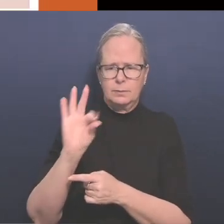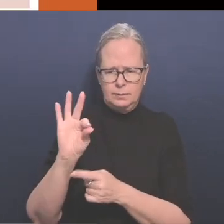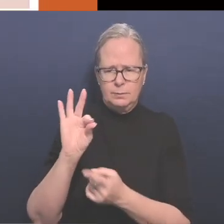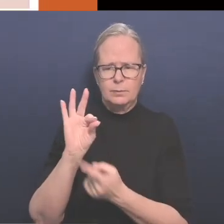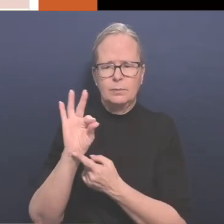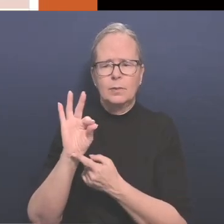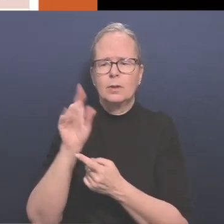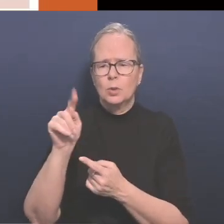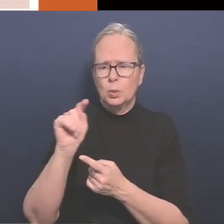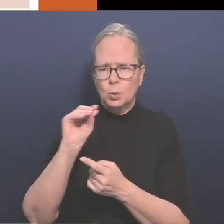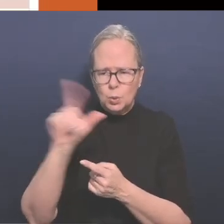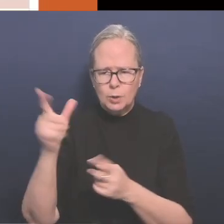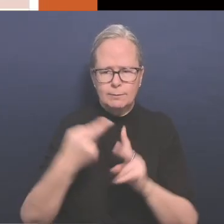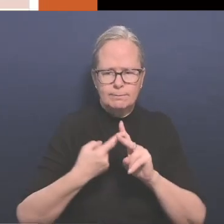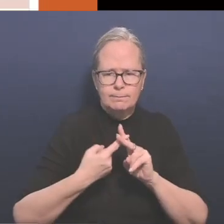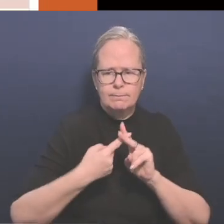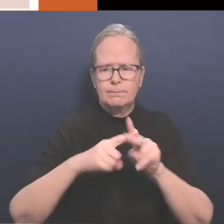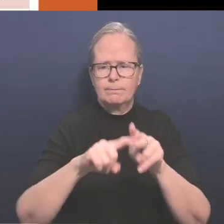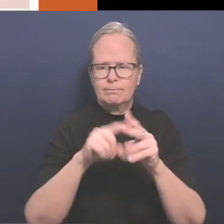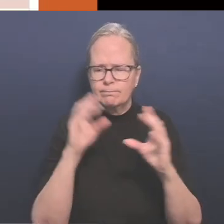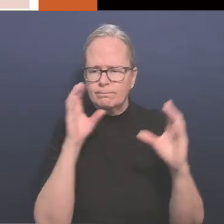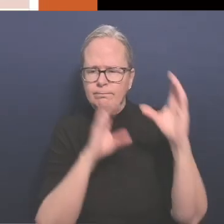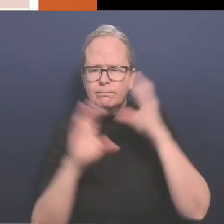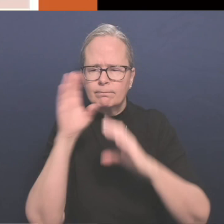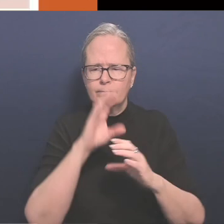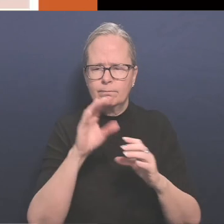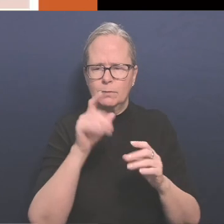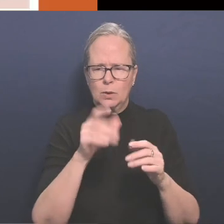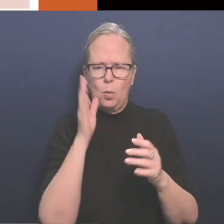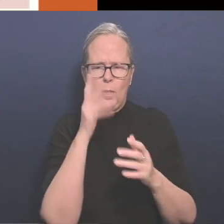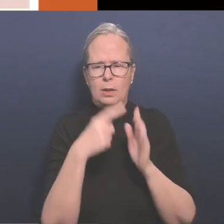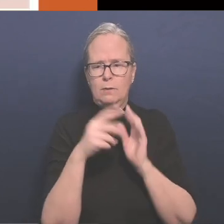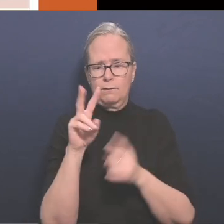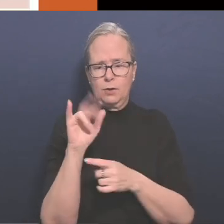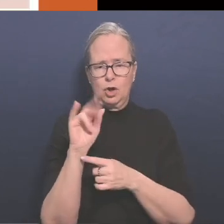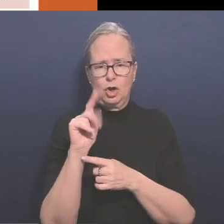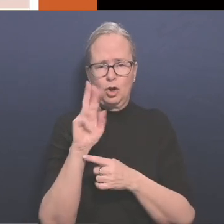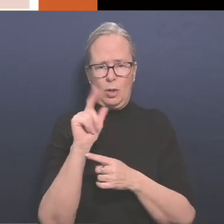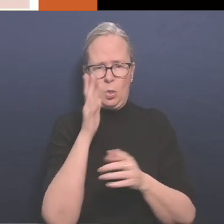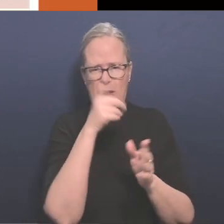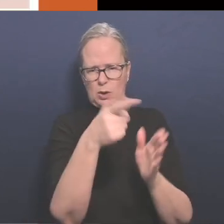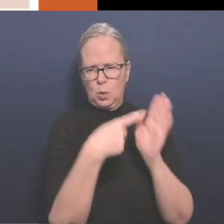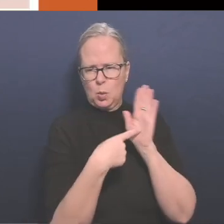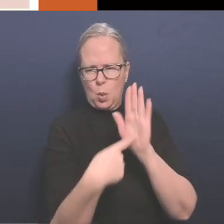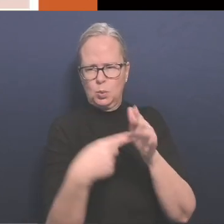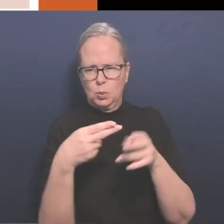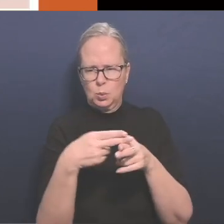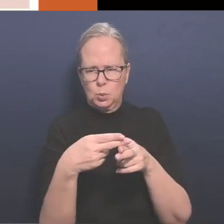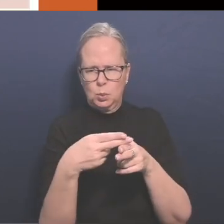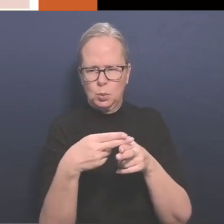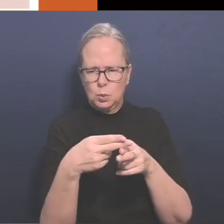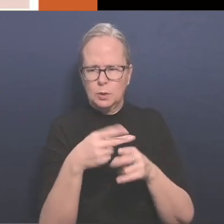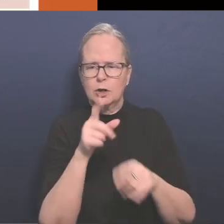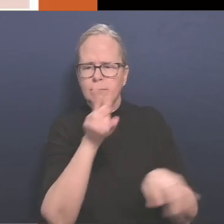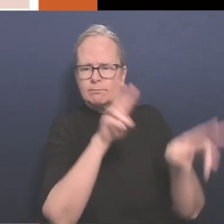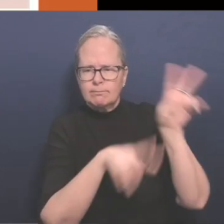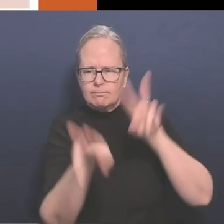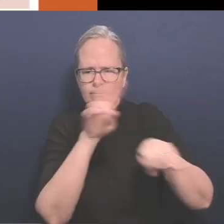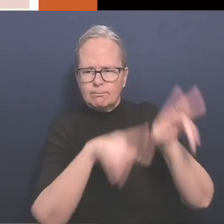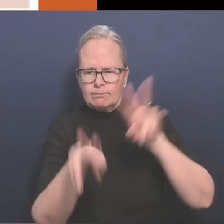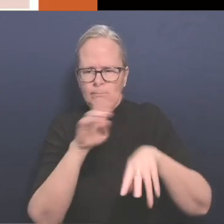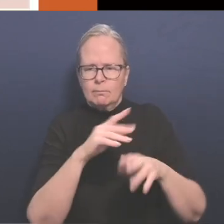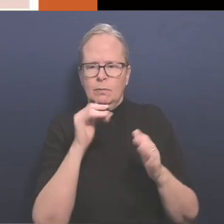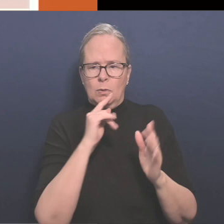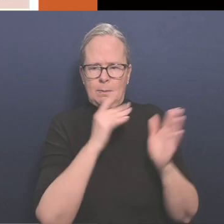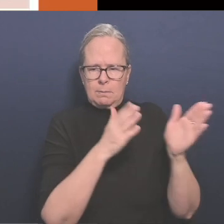So just a summary on what the tool includes, but also what it does not include. So as mentioned, it does